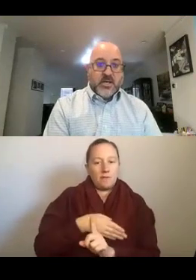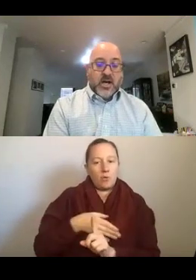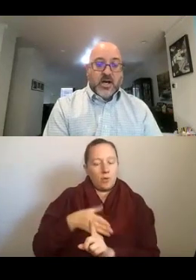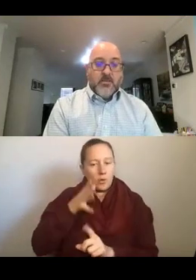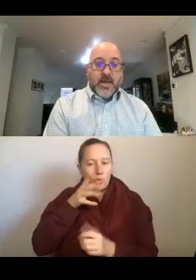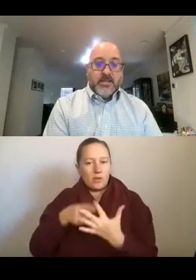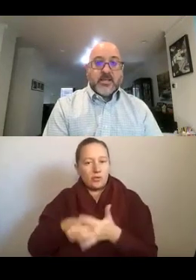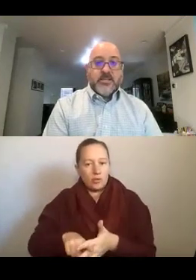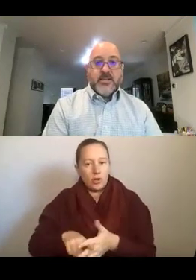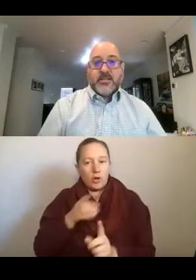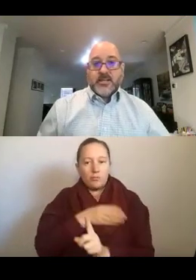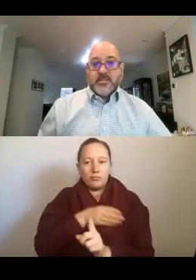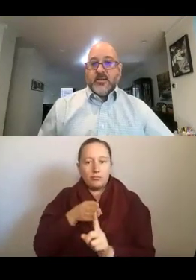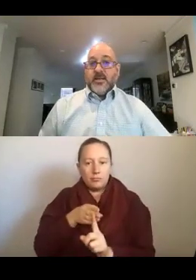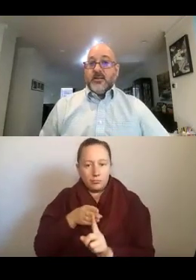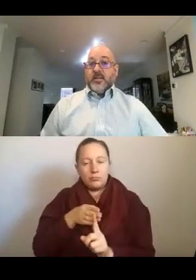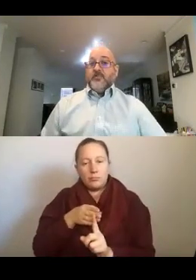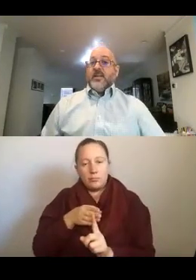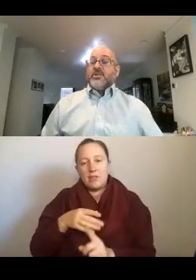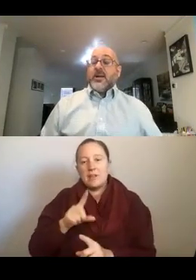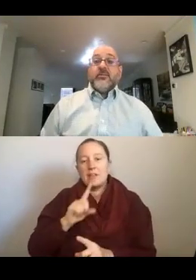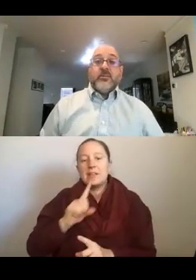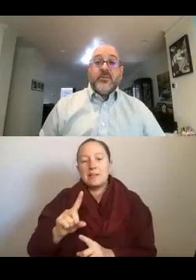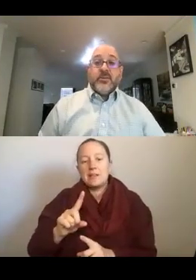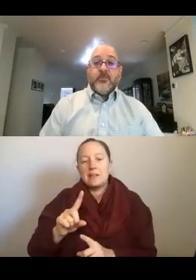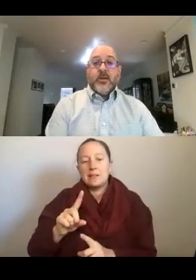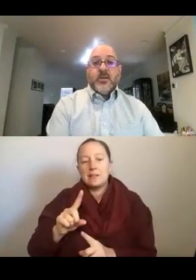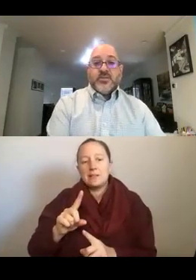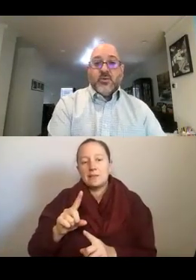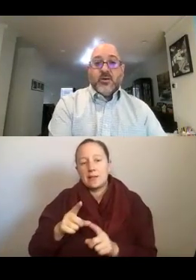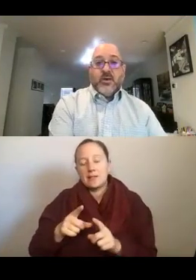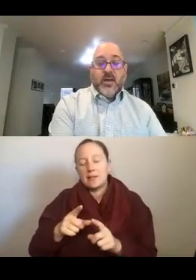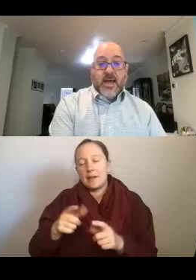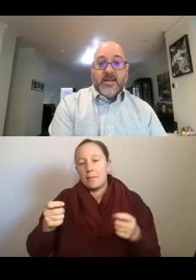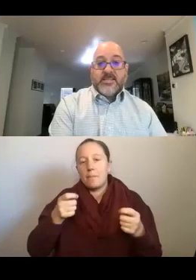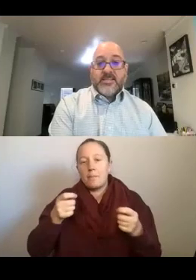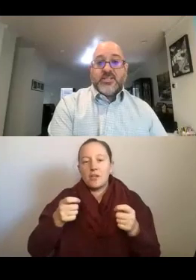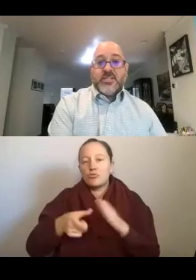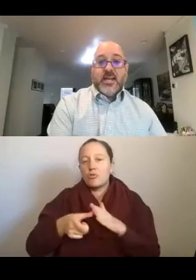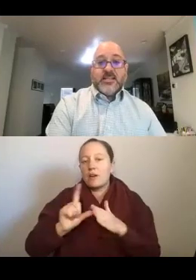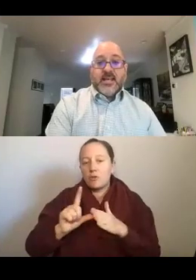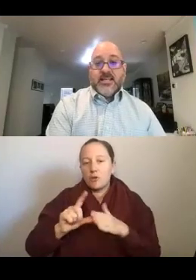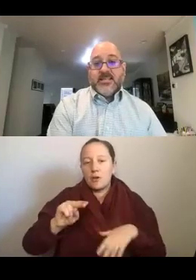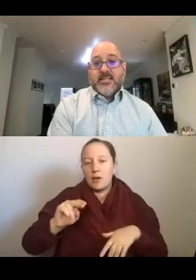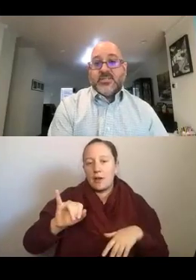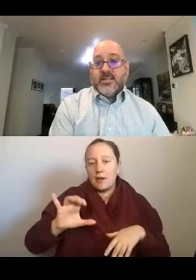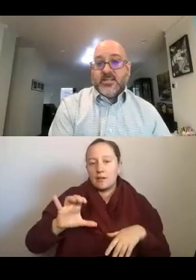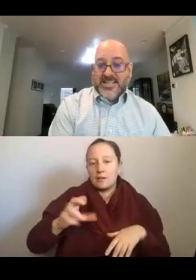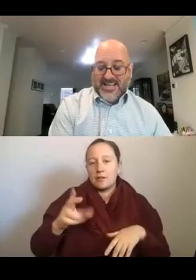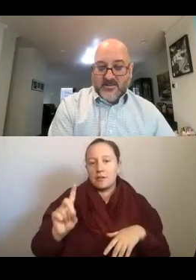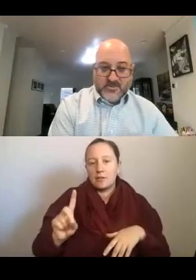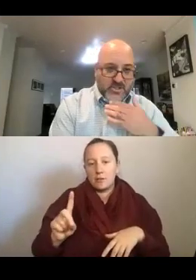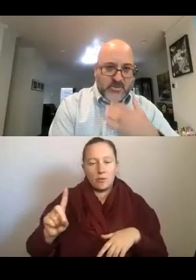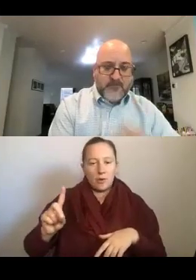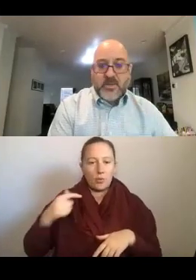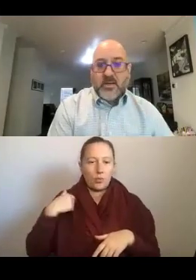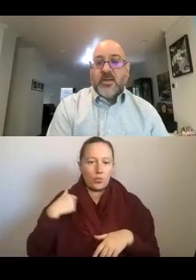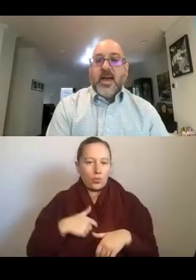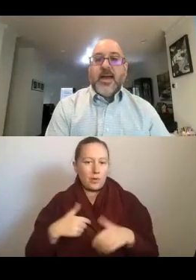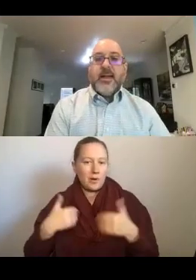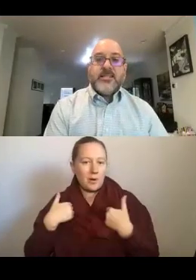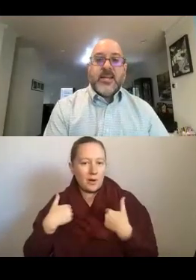starts. It's conducted as an administrative review. So NICHD has an NICHD